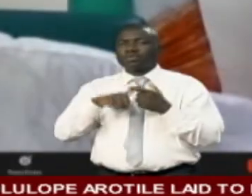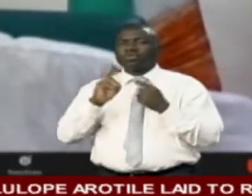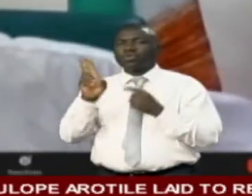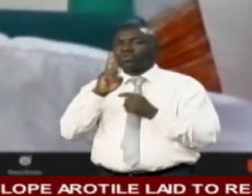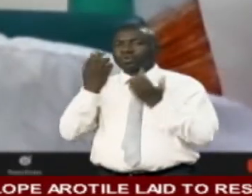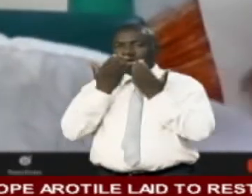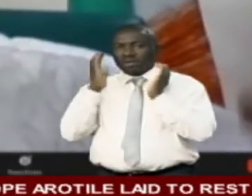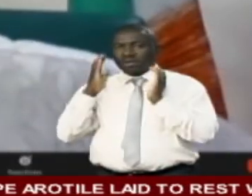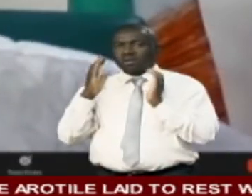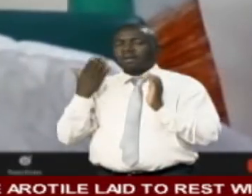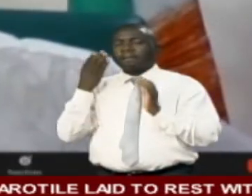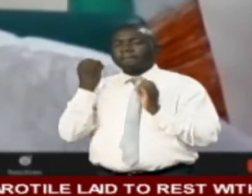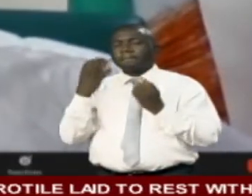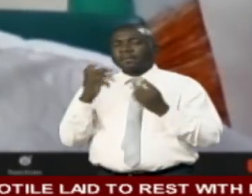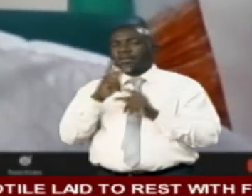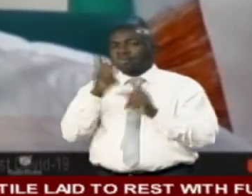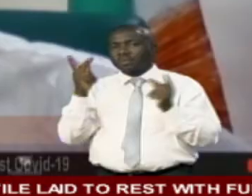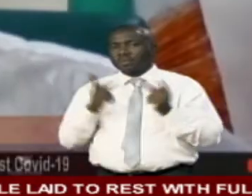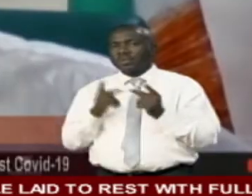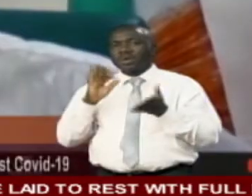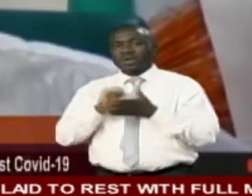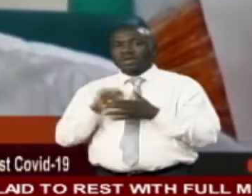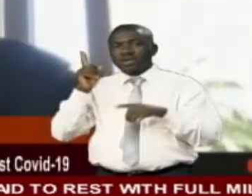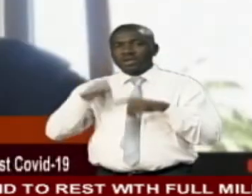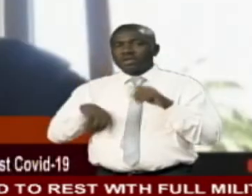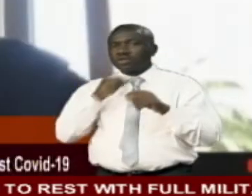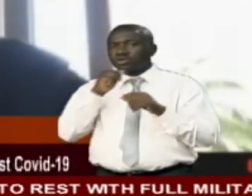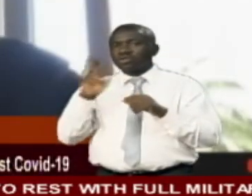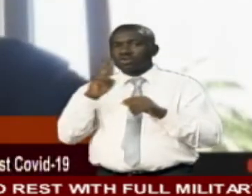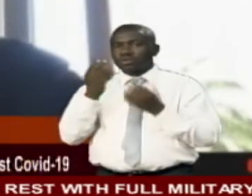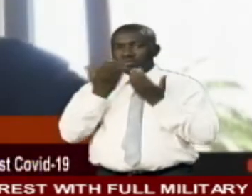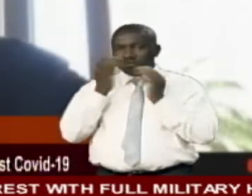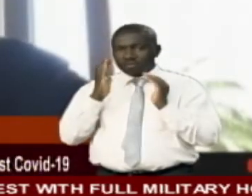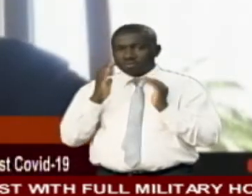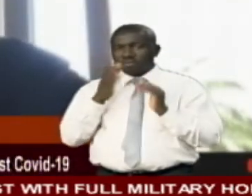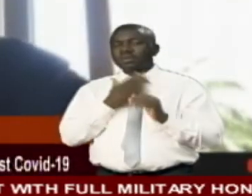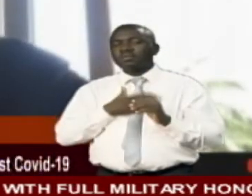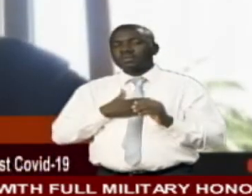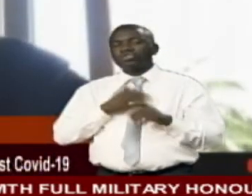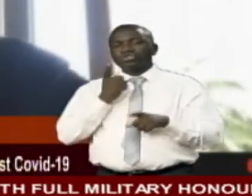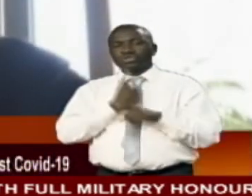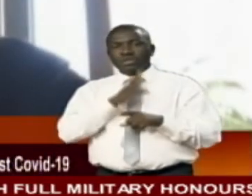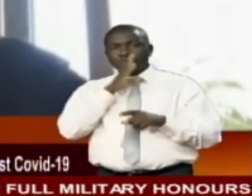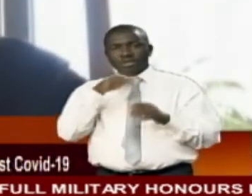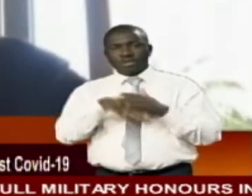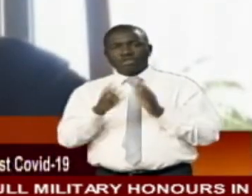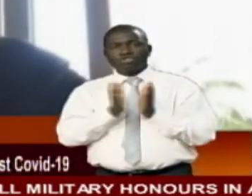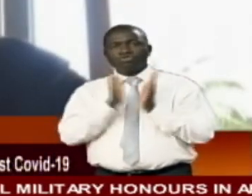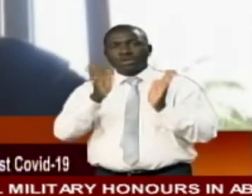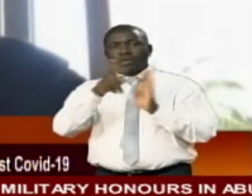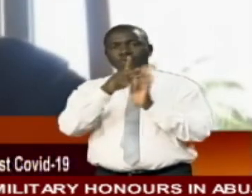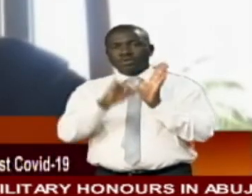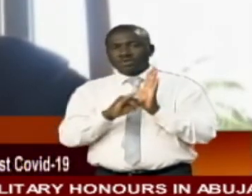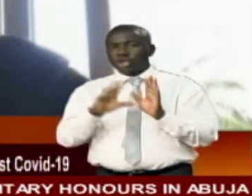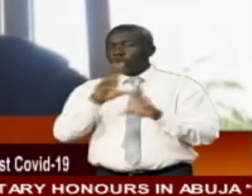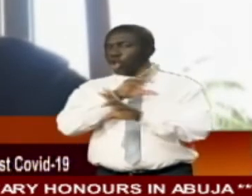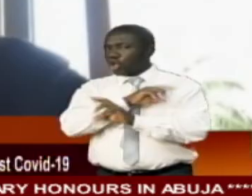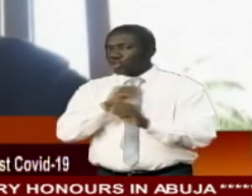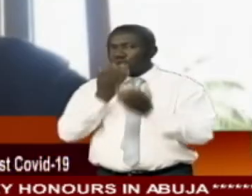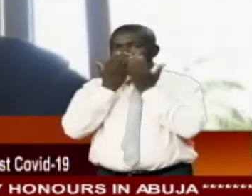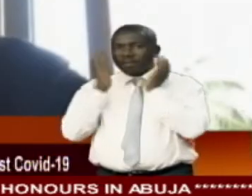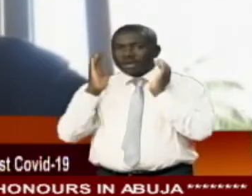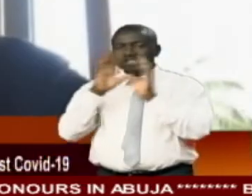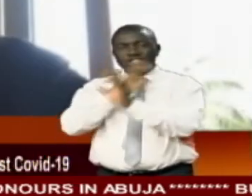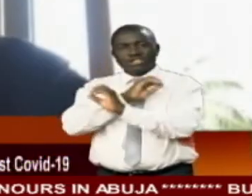are so many places you cannot enter if you are not putting on mask. I think it should just be a general policy, no mask, no service. And if we